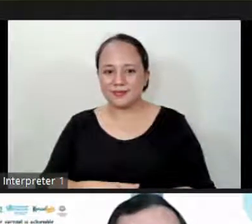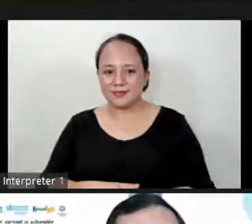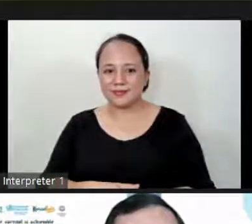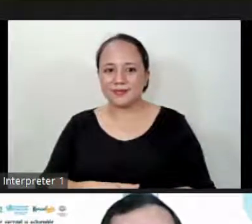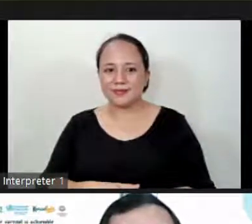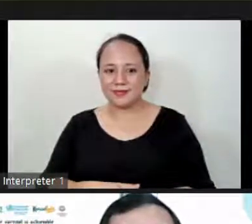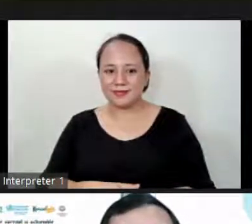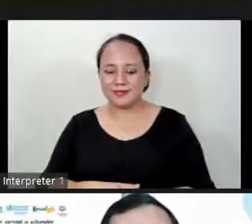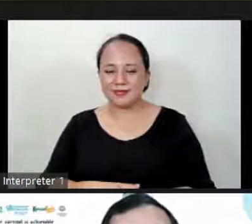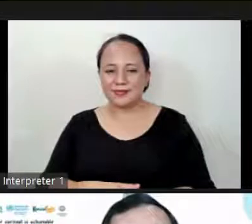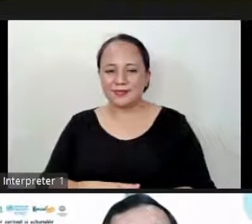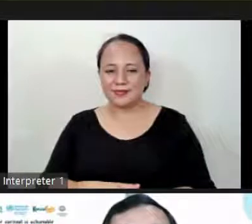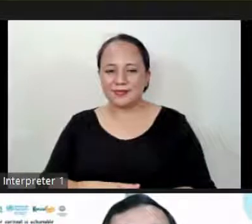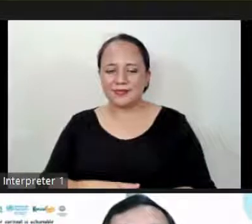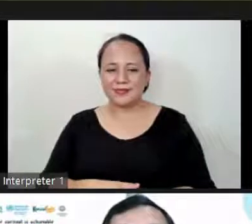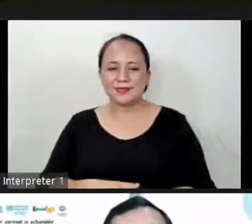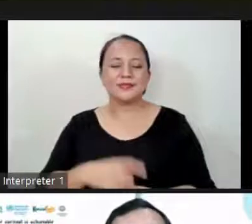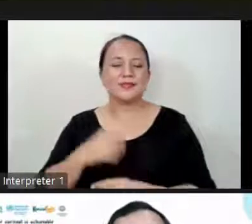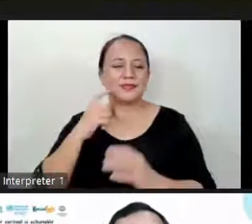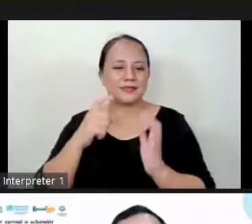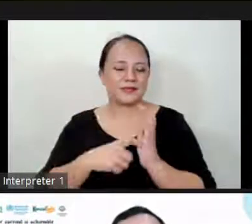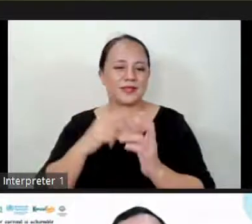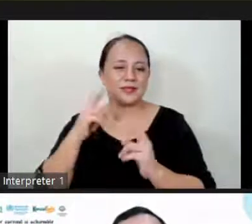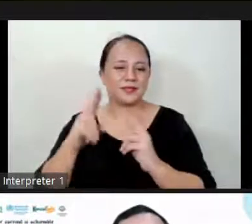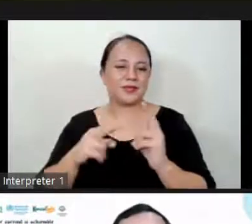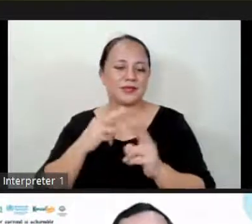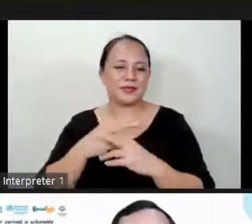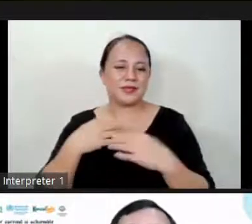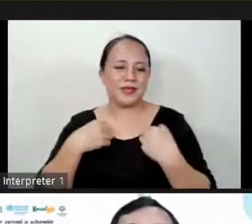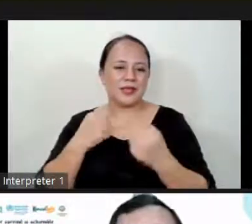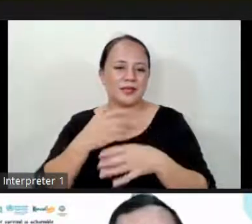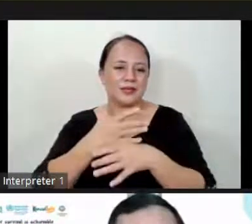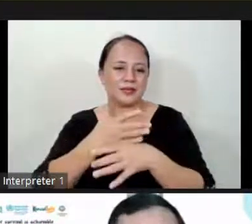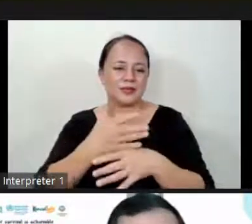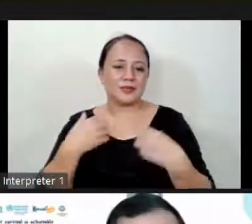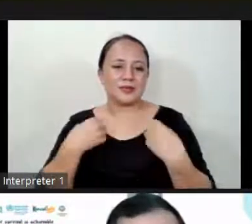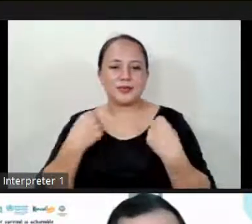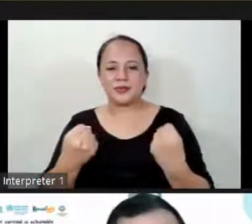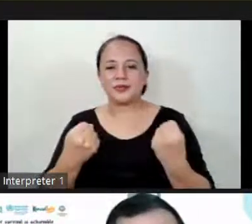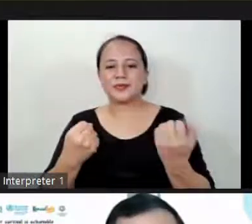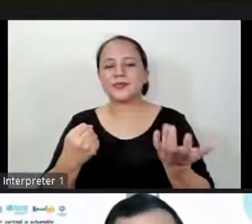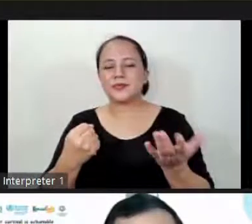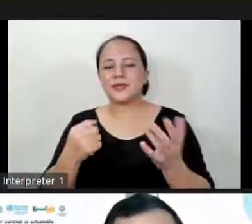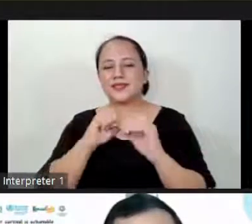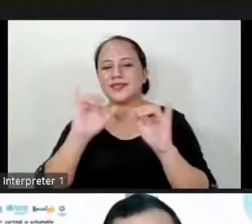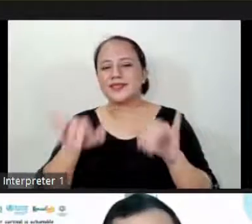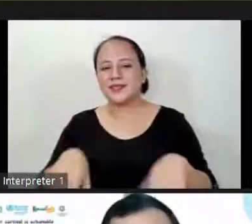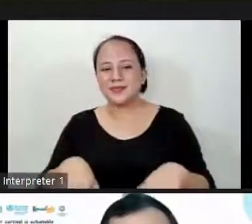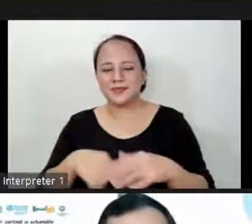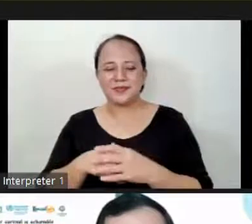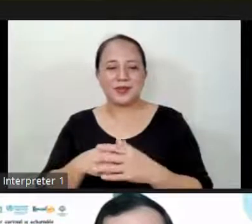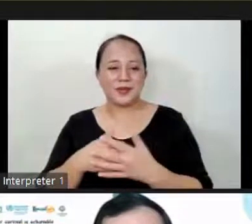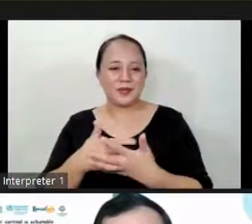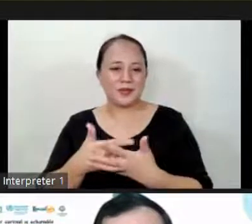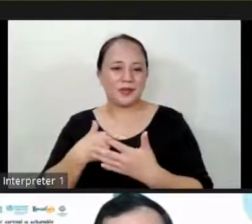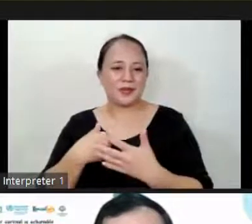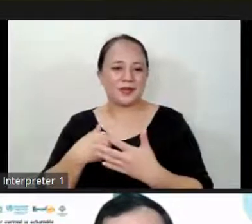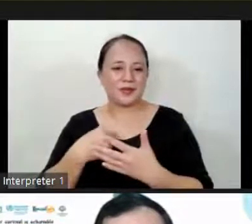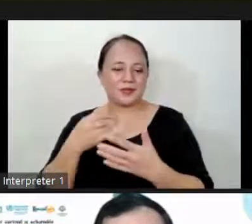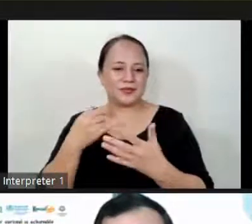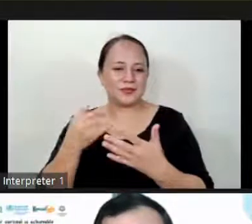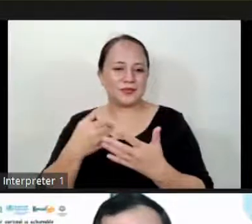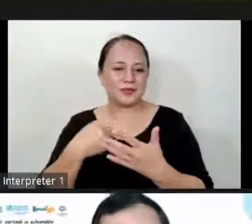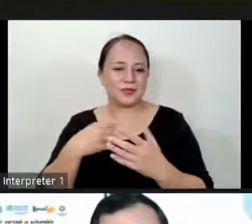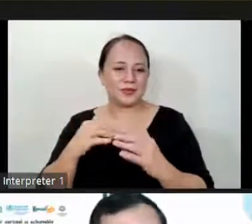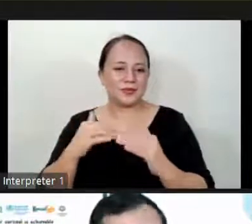In recognition of universal healthcare's intent to strengthen the health system, the global initiative aspires to